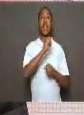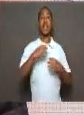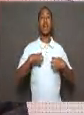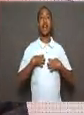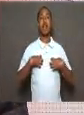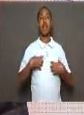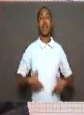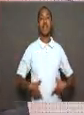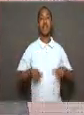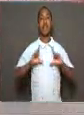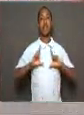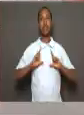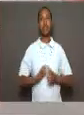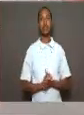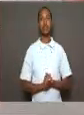animal life.